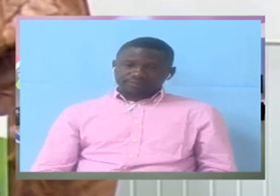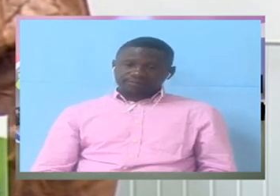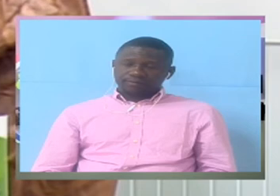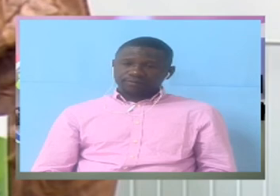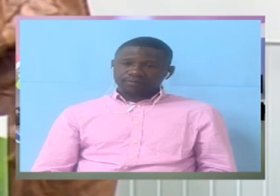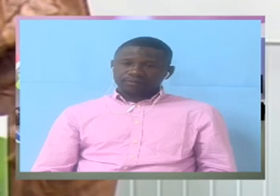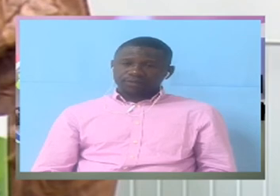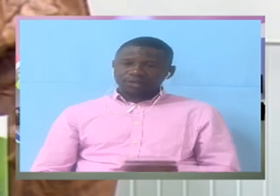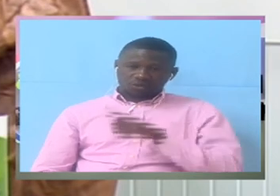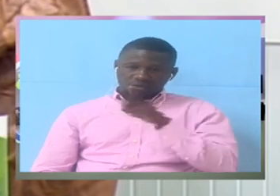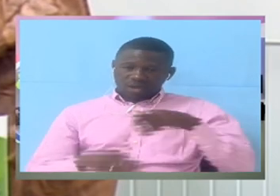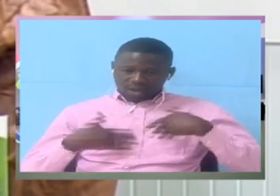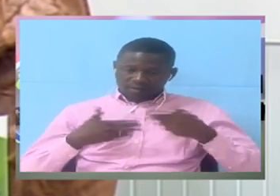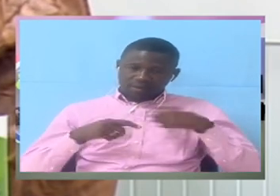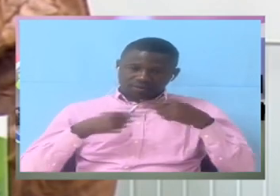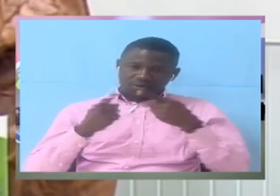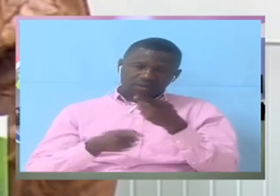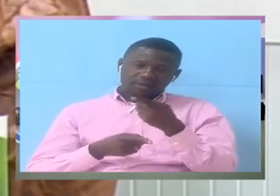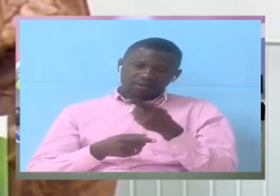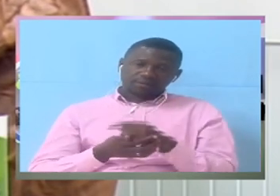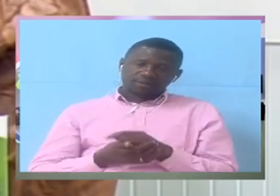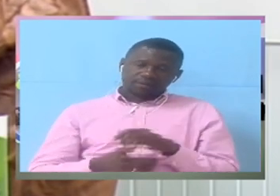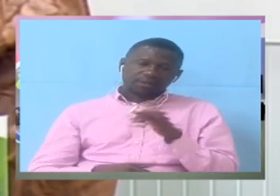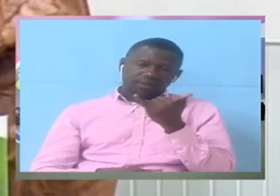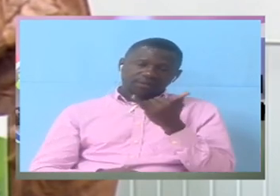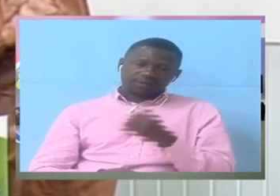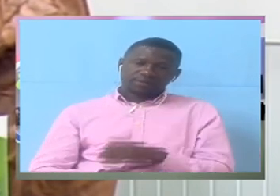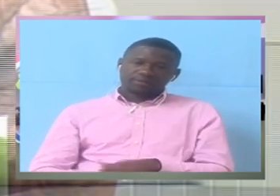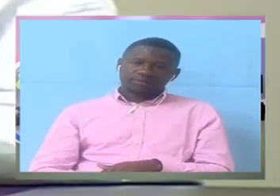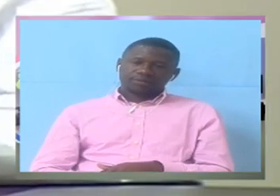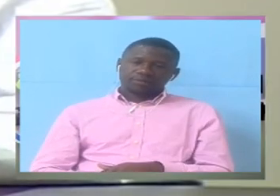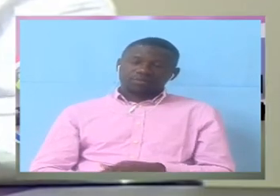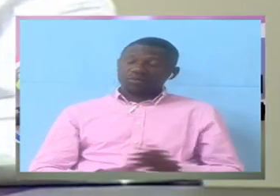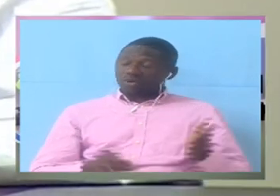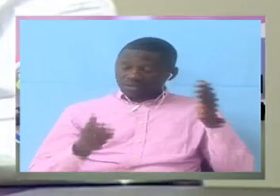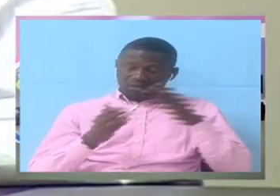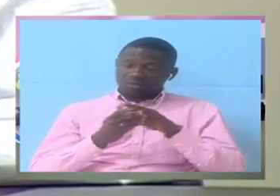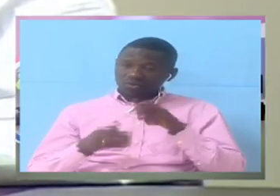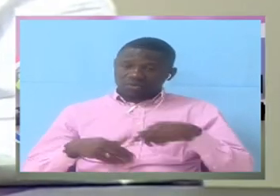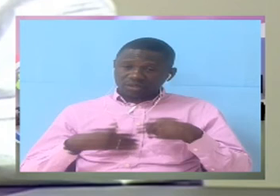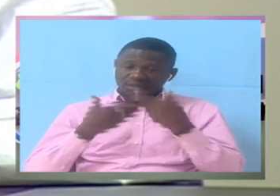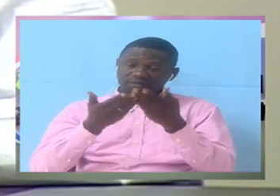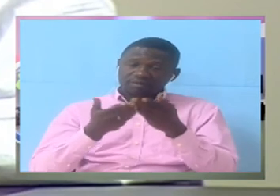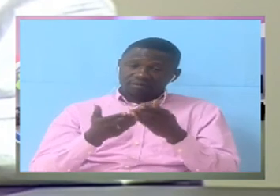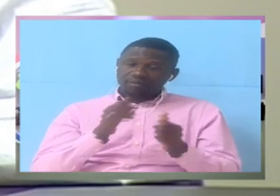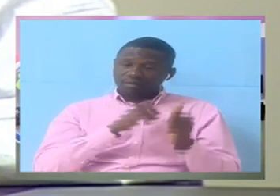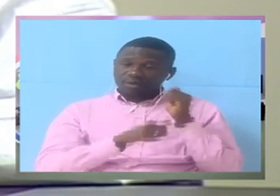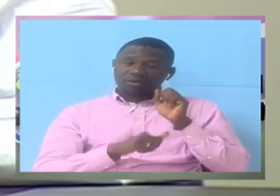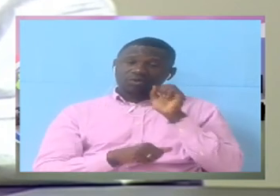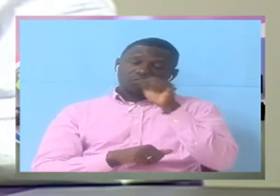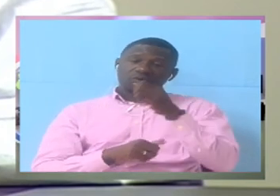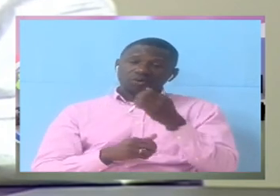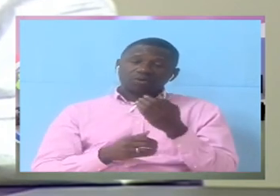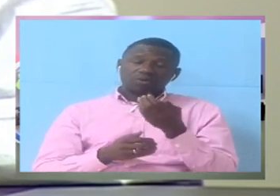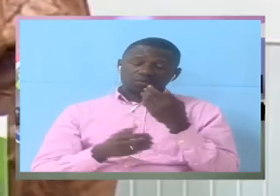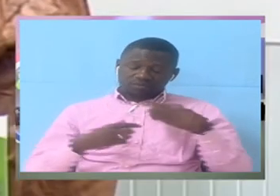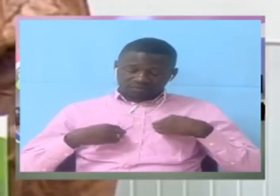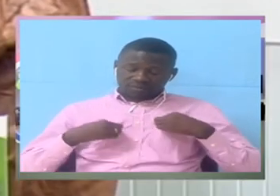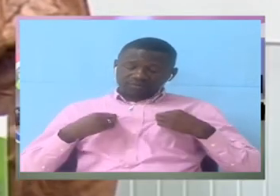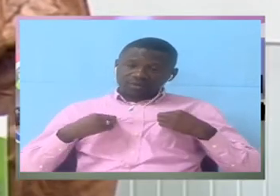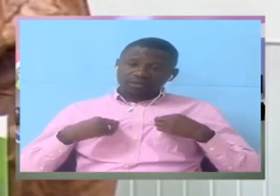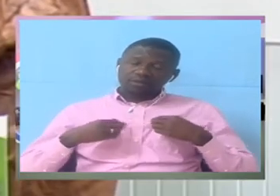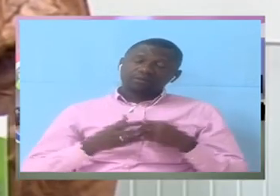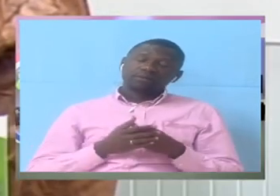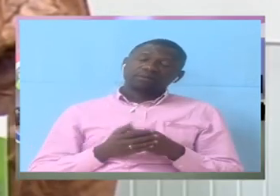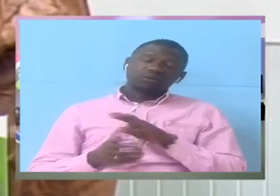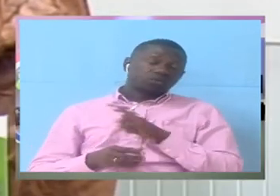And you were happy about that. And we are contani. But still, yes. You are not giving back your clothes.